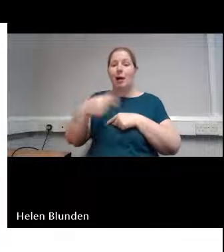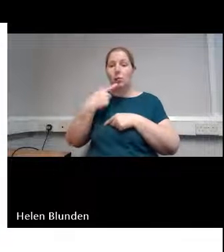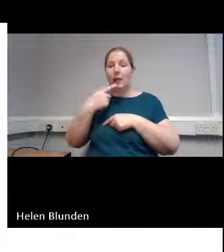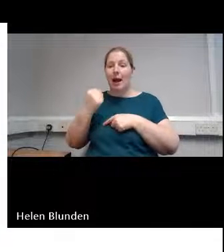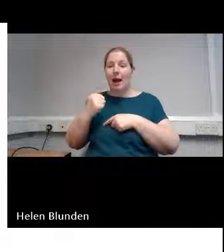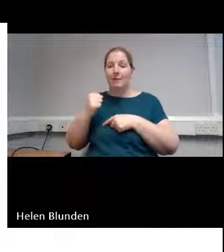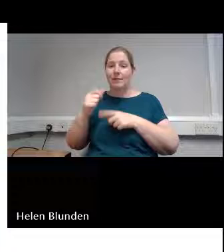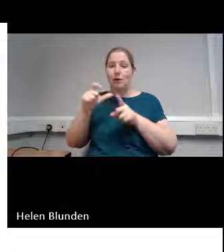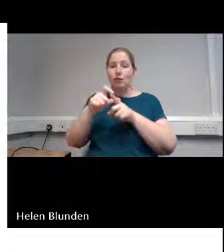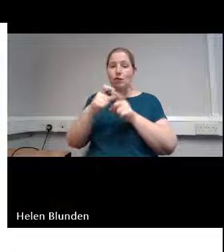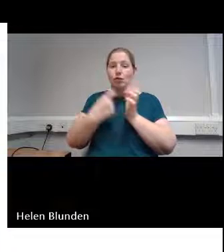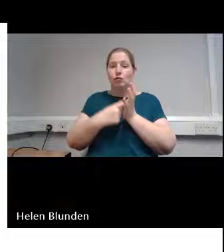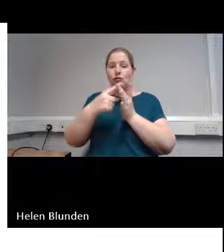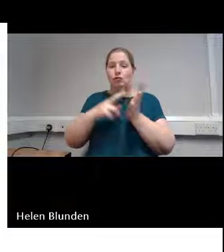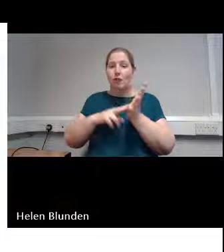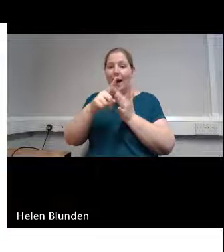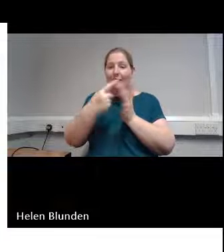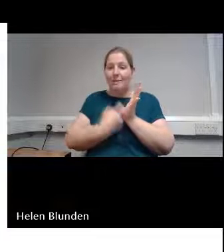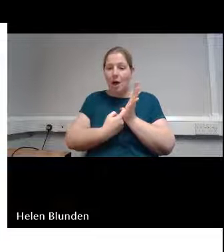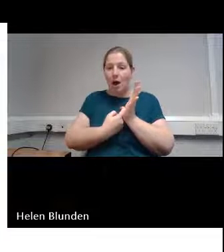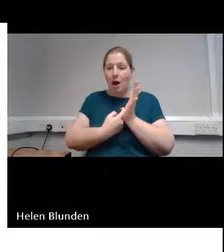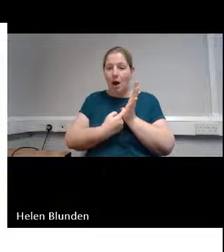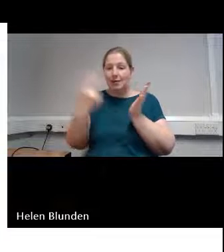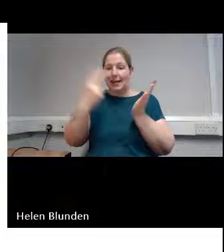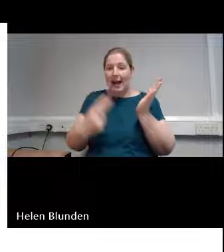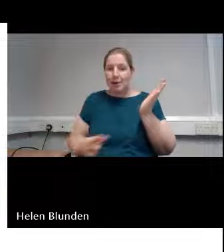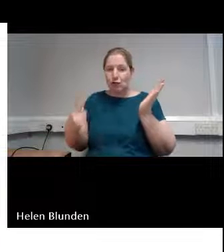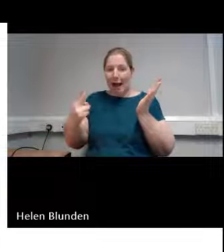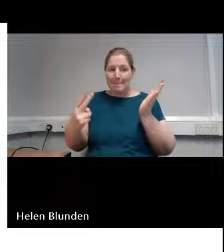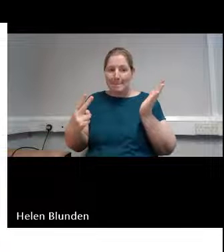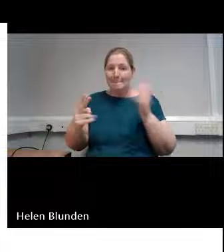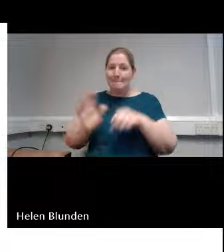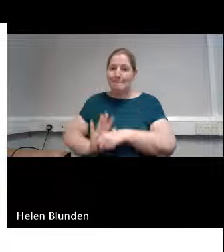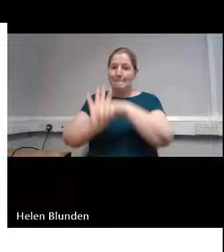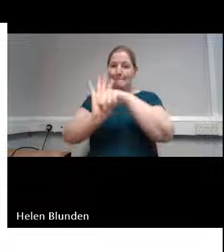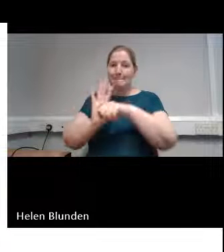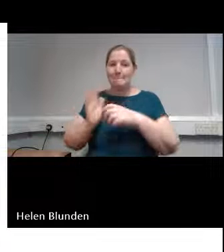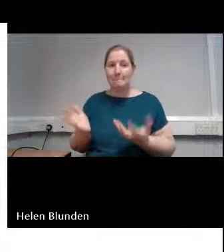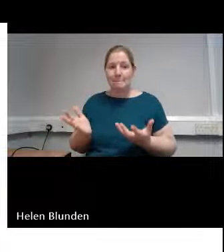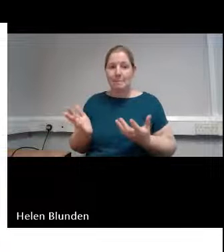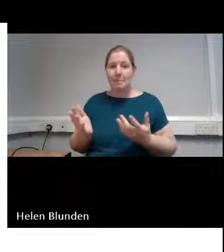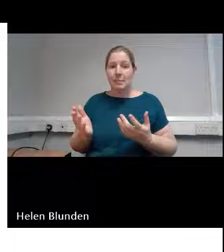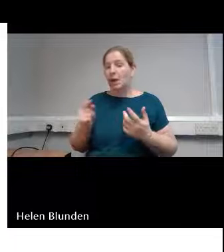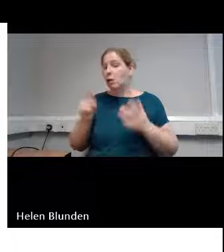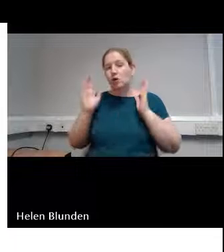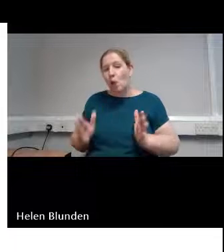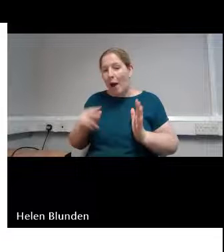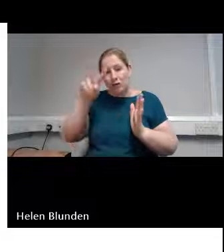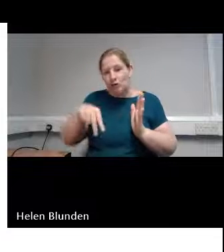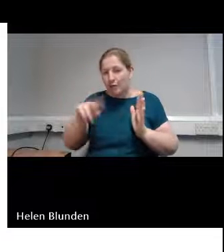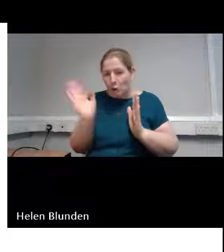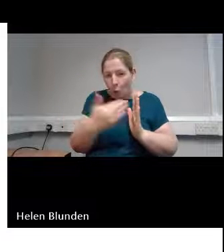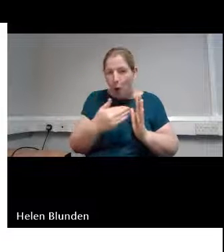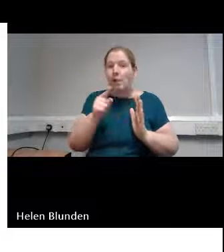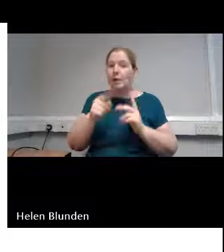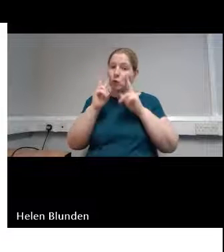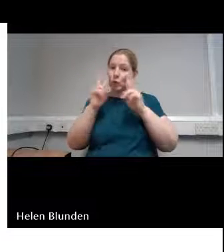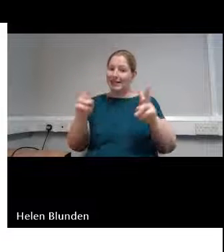very busy, you'll not be able to read everything on here, but and that's not the intention. The intention is just for you to see how we plan